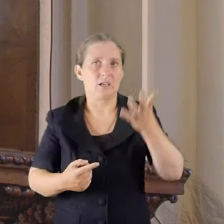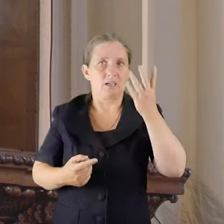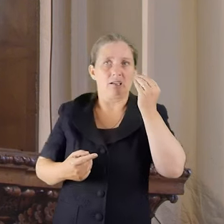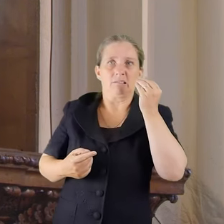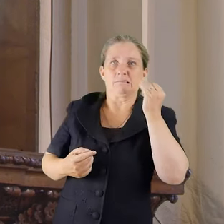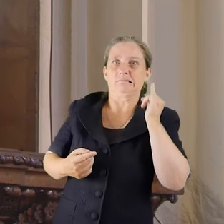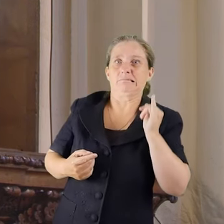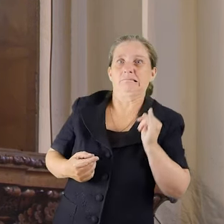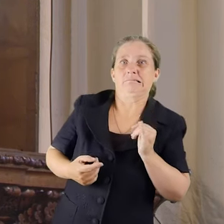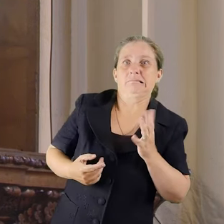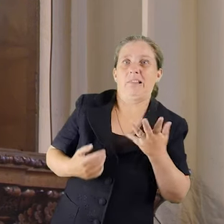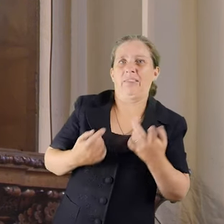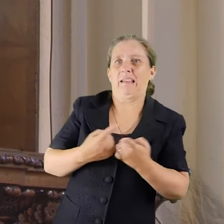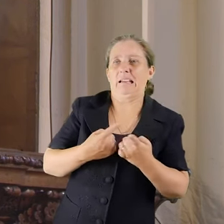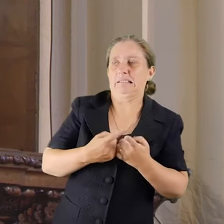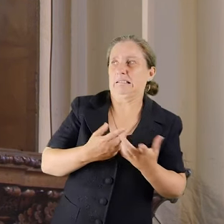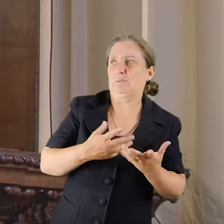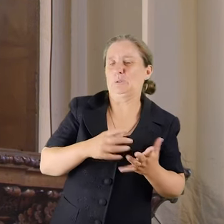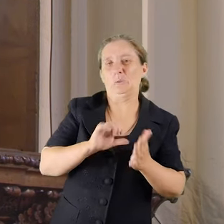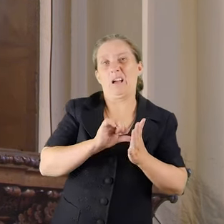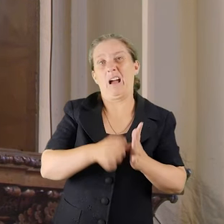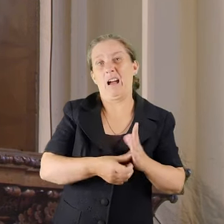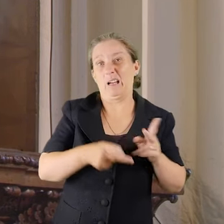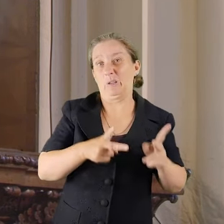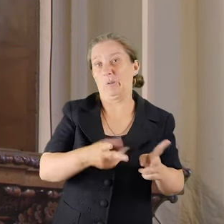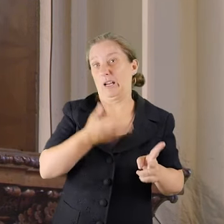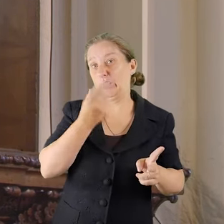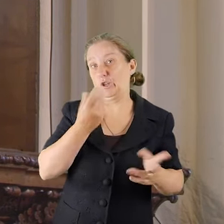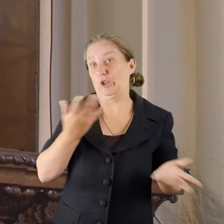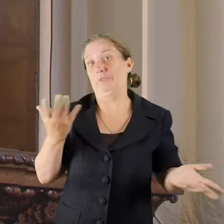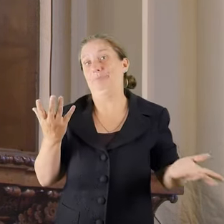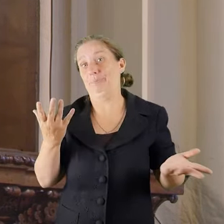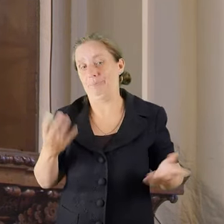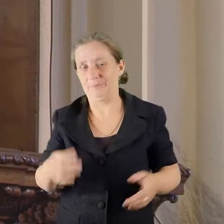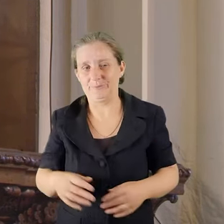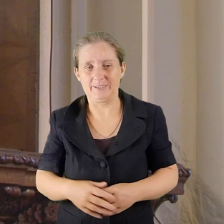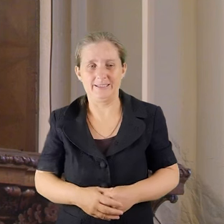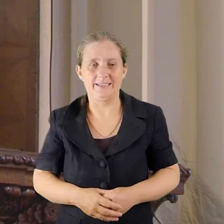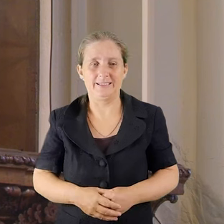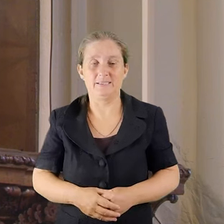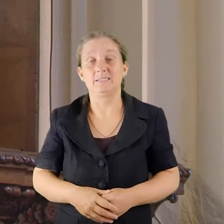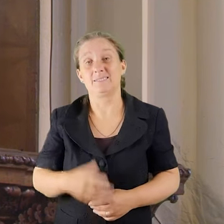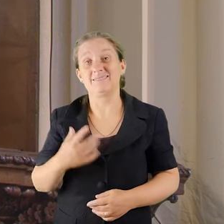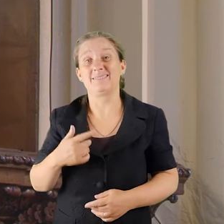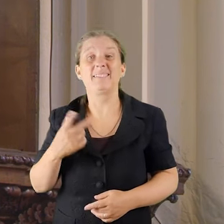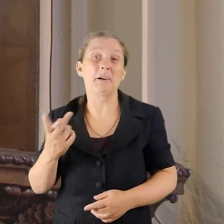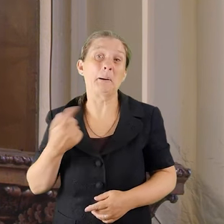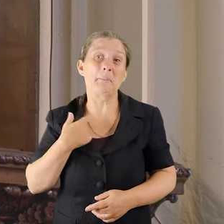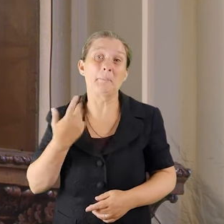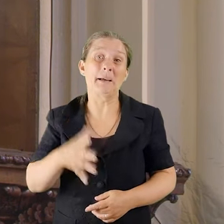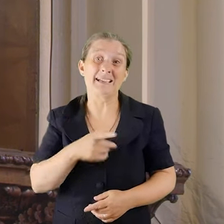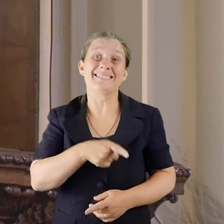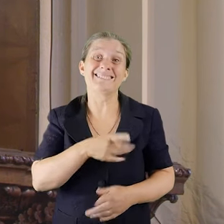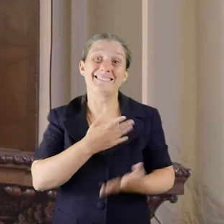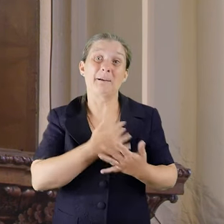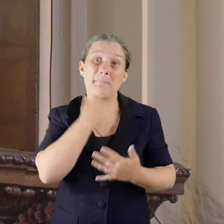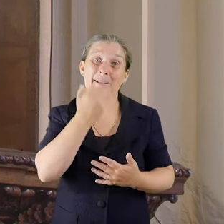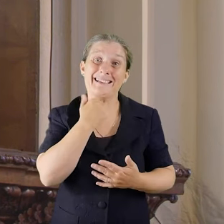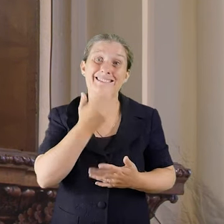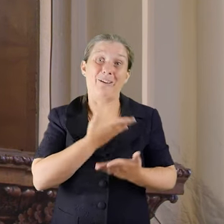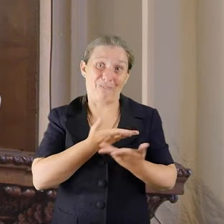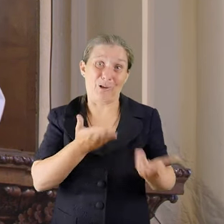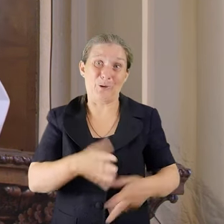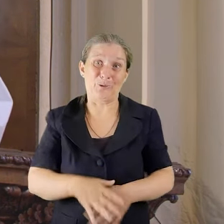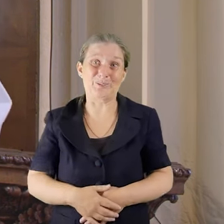will be memories of things we have had to learn the hard way. I definitely have had my fair share of those.